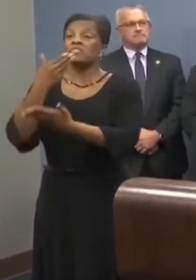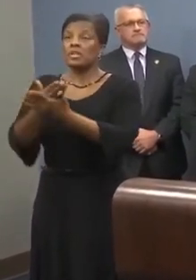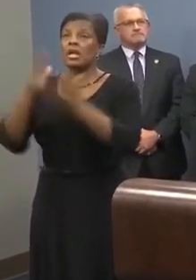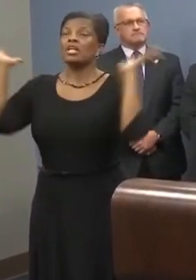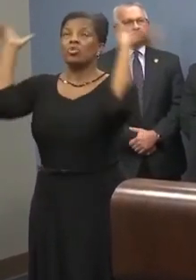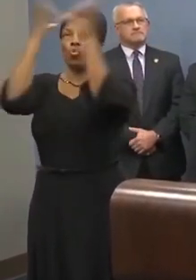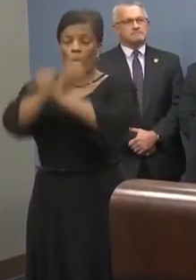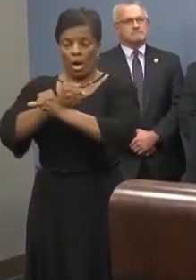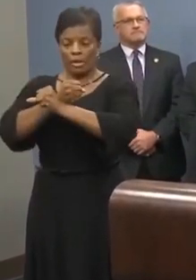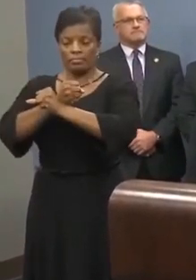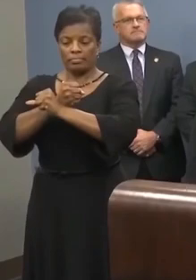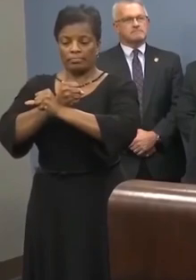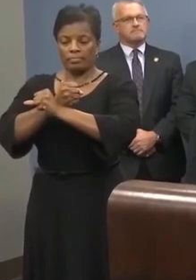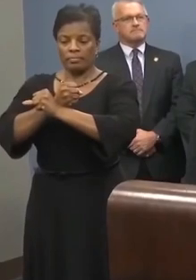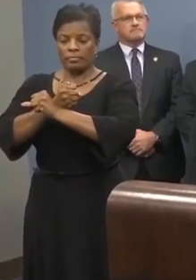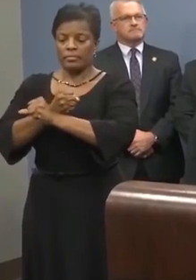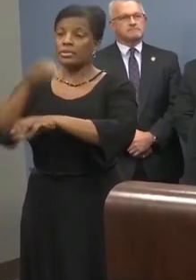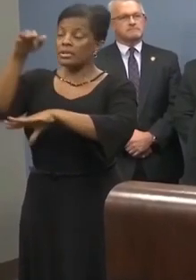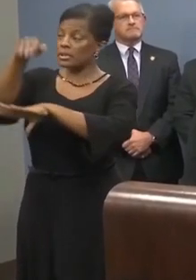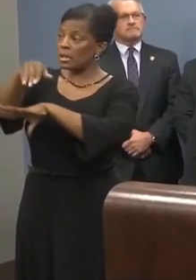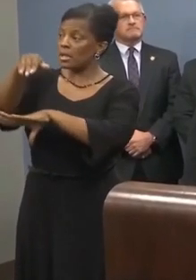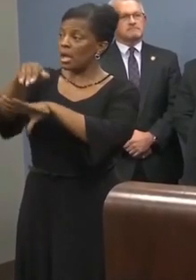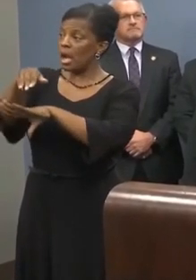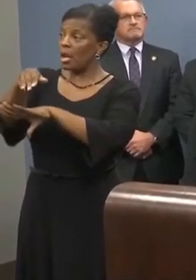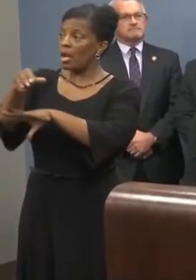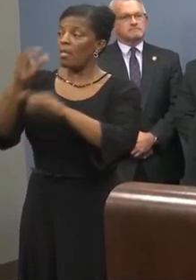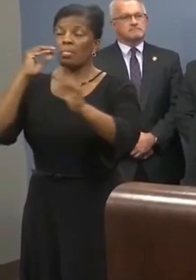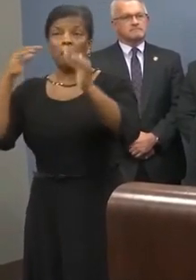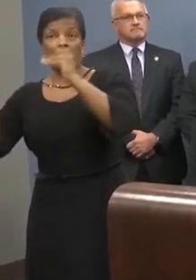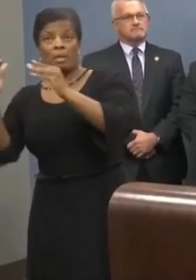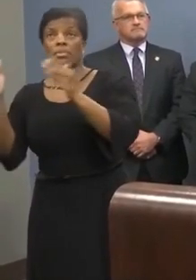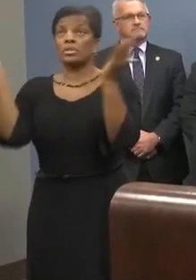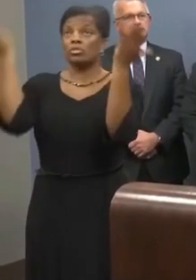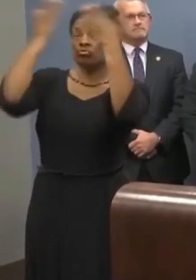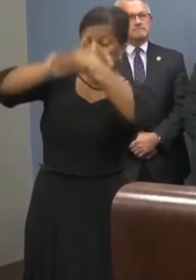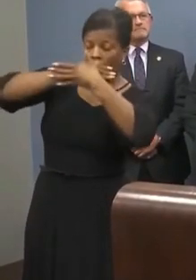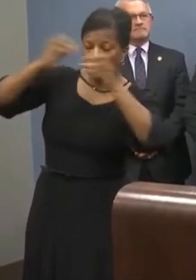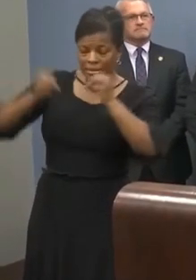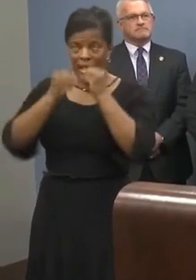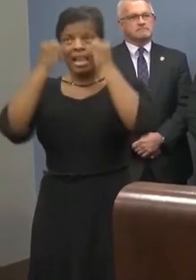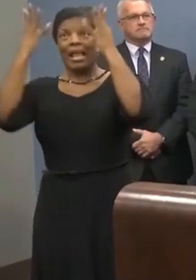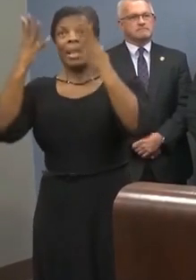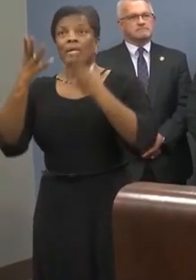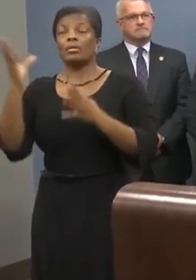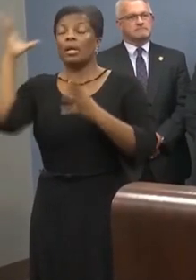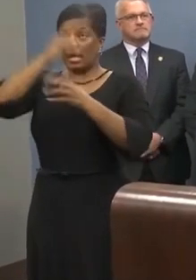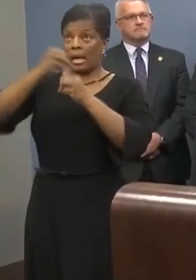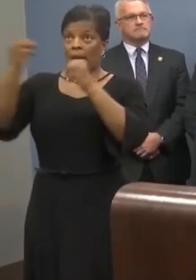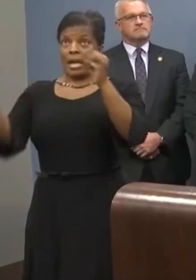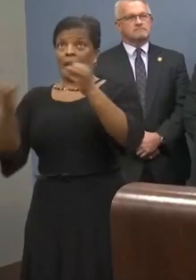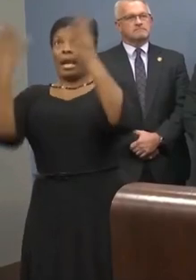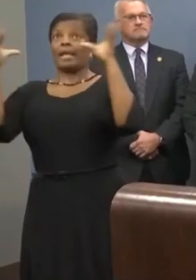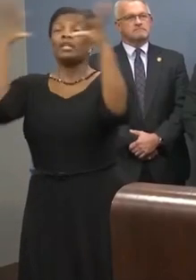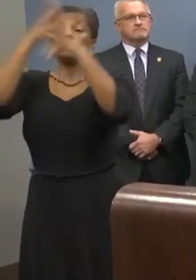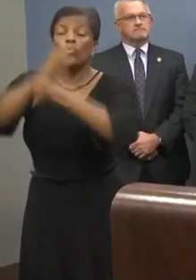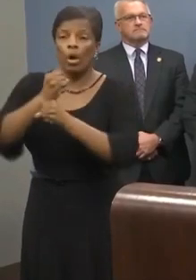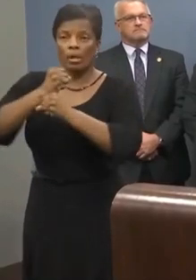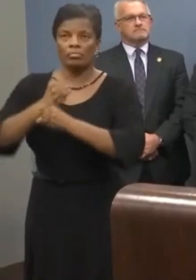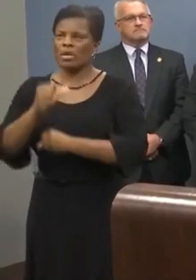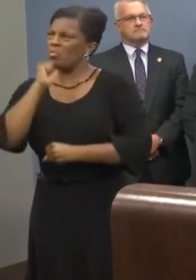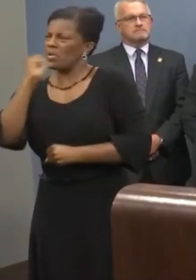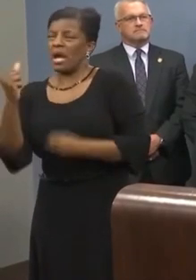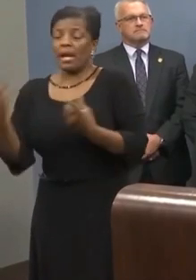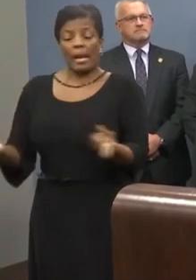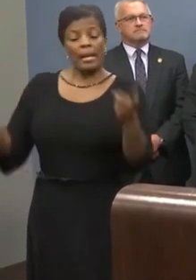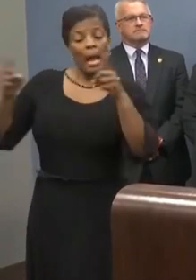has won. Tonight, in the battle between darkness and light, light has won. It would